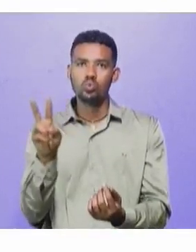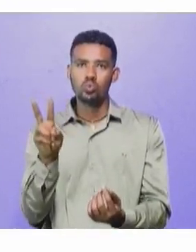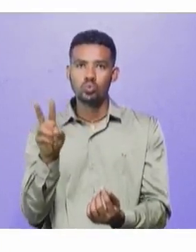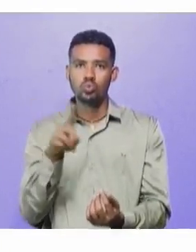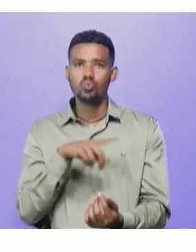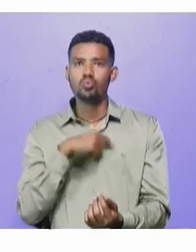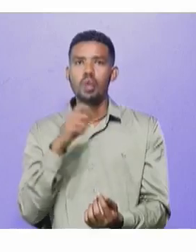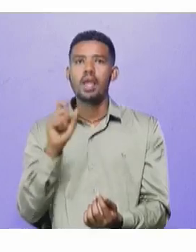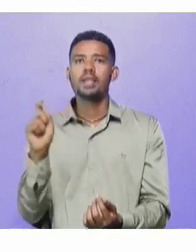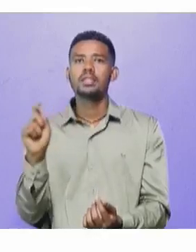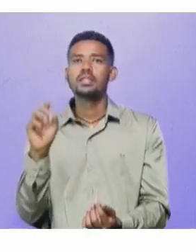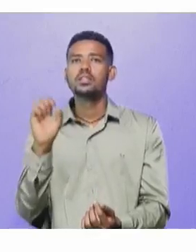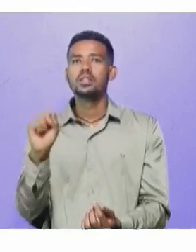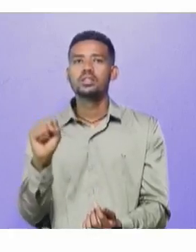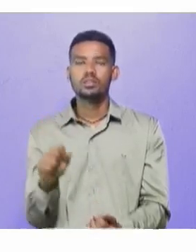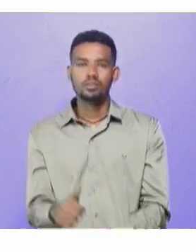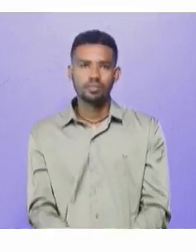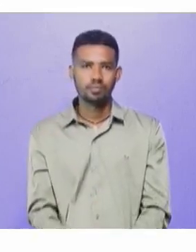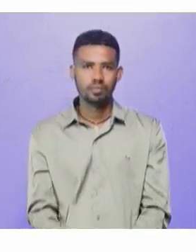pens.